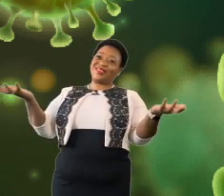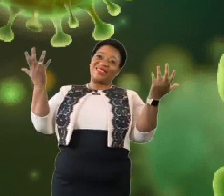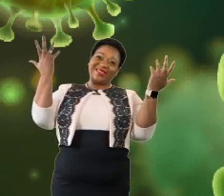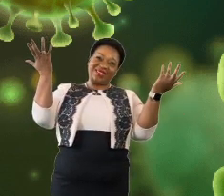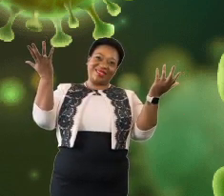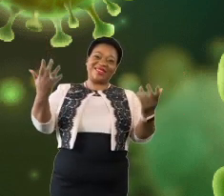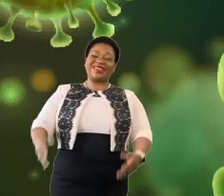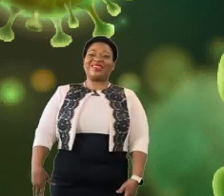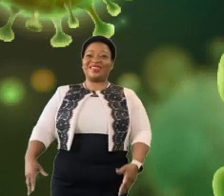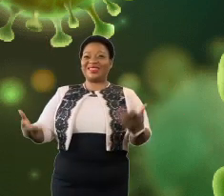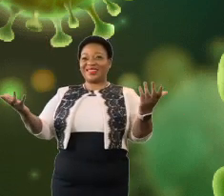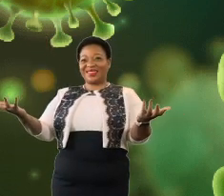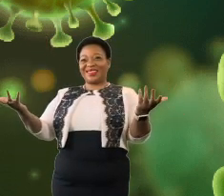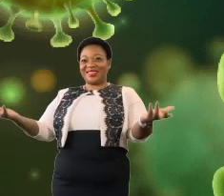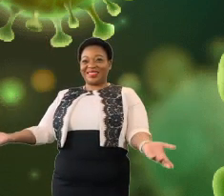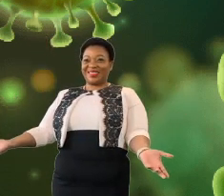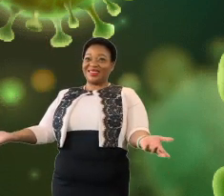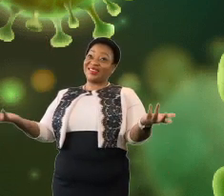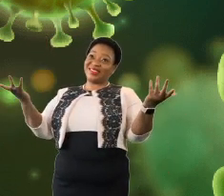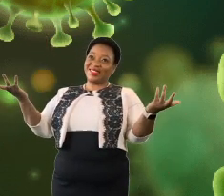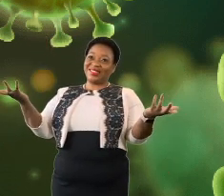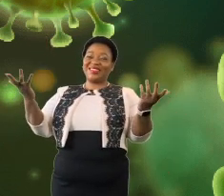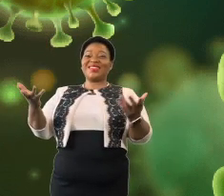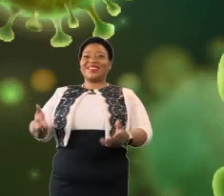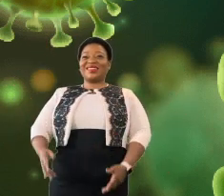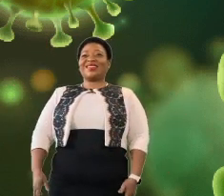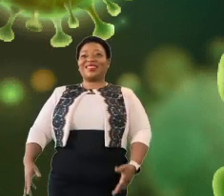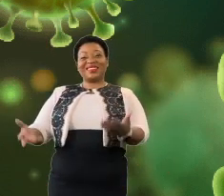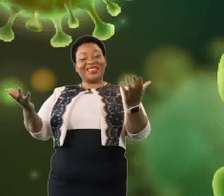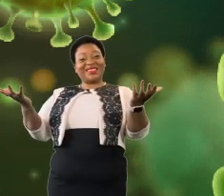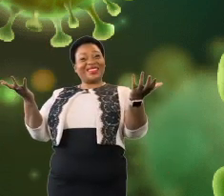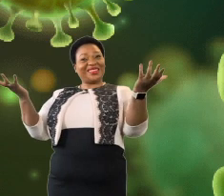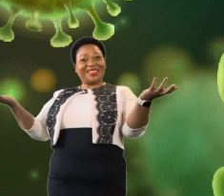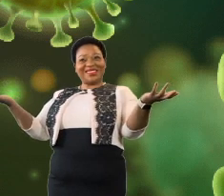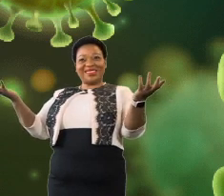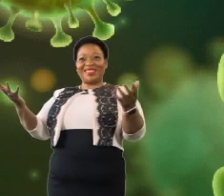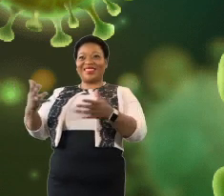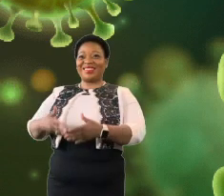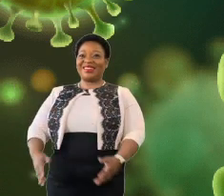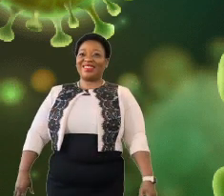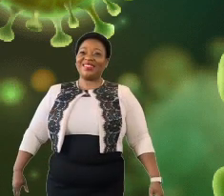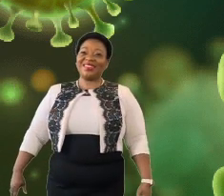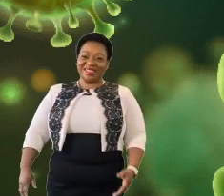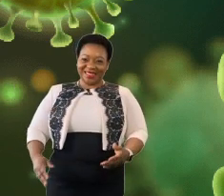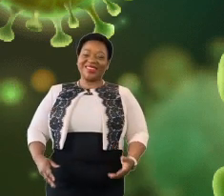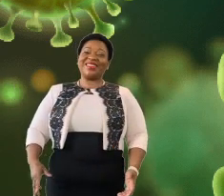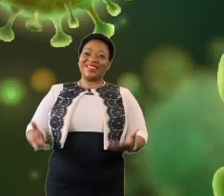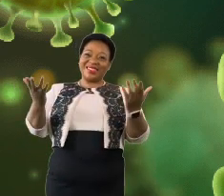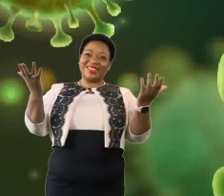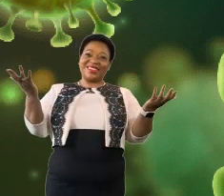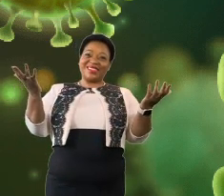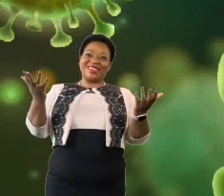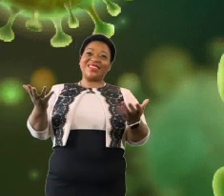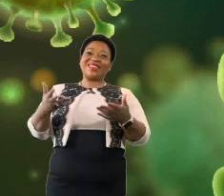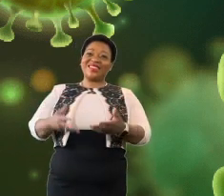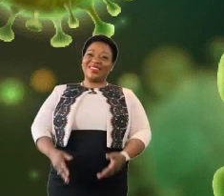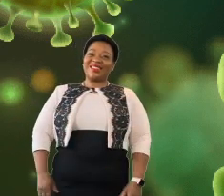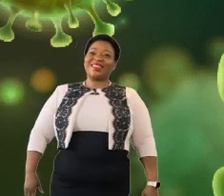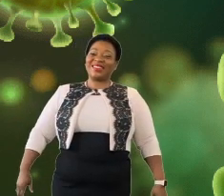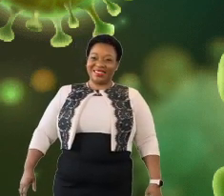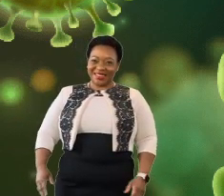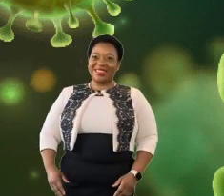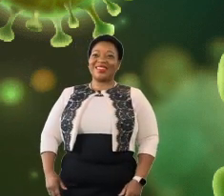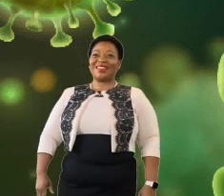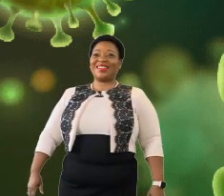the wheel. We have a very good wheel at the moment that maybe needs a bit of oil, and we're going to help